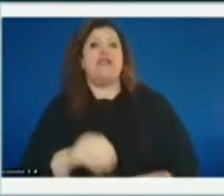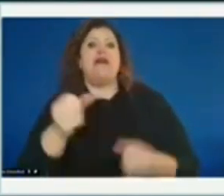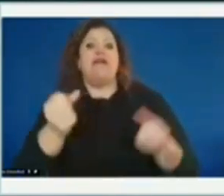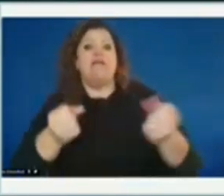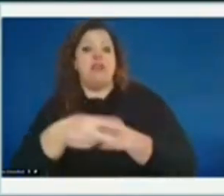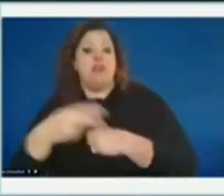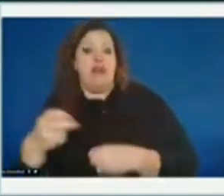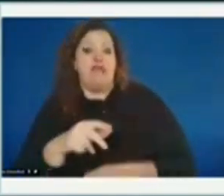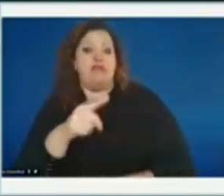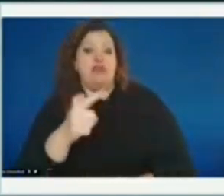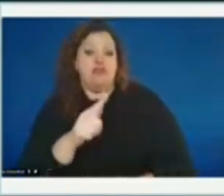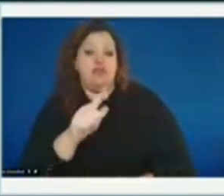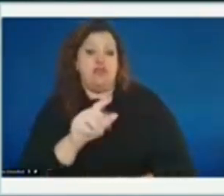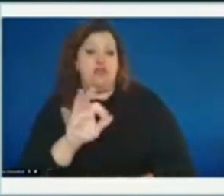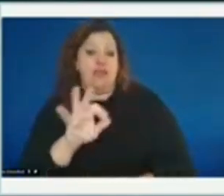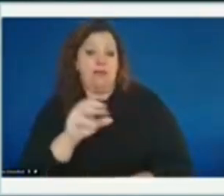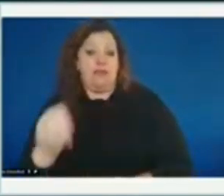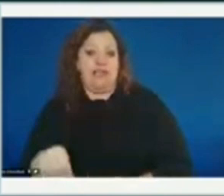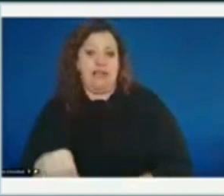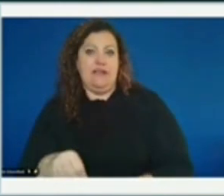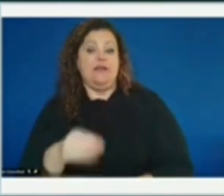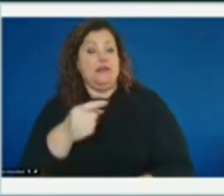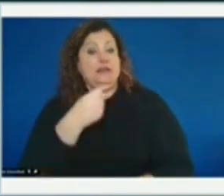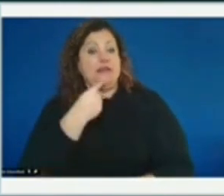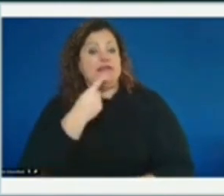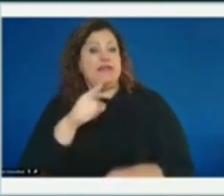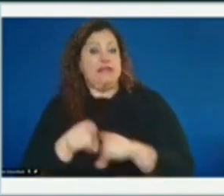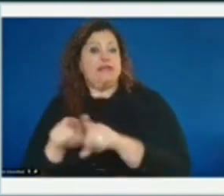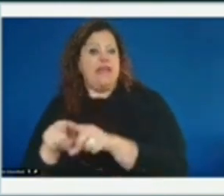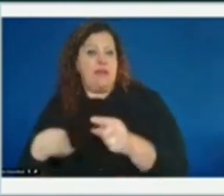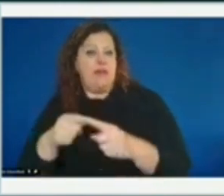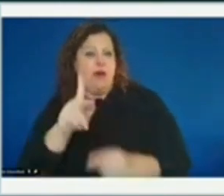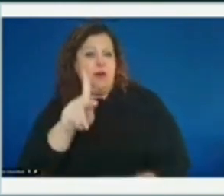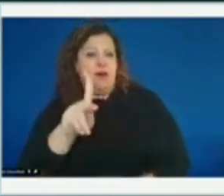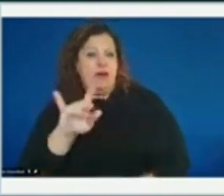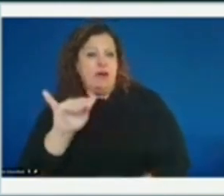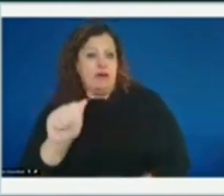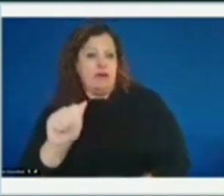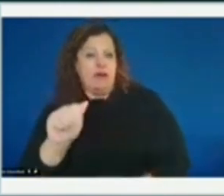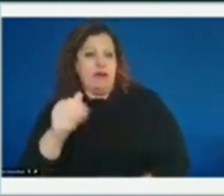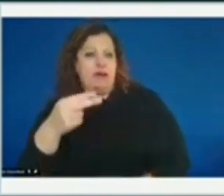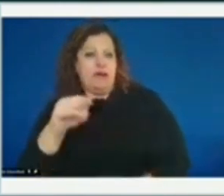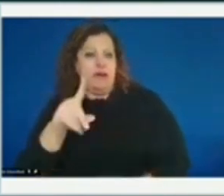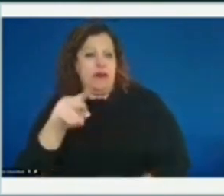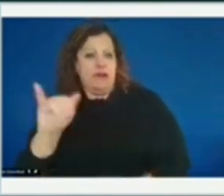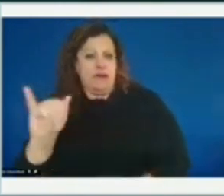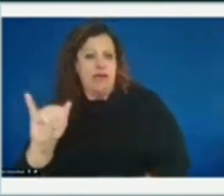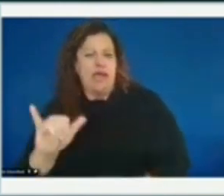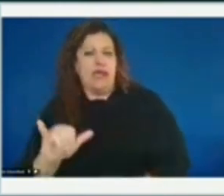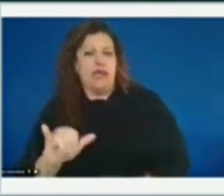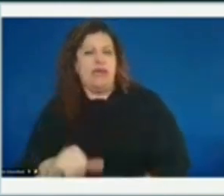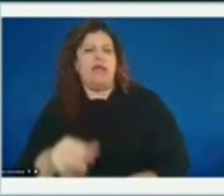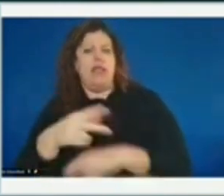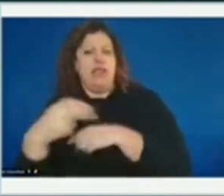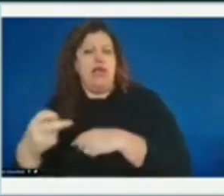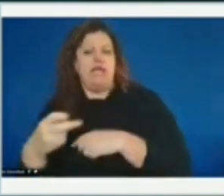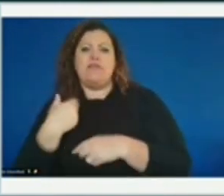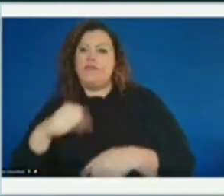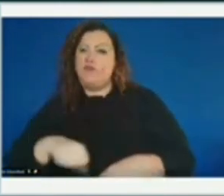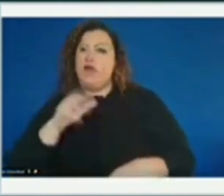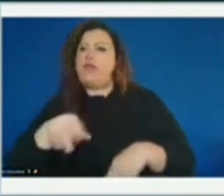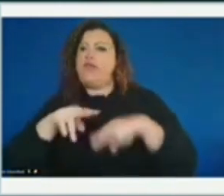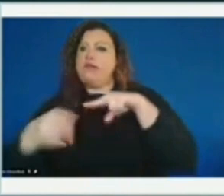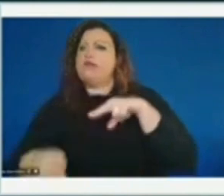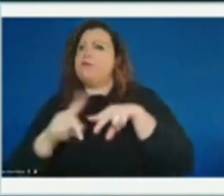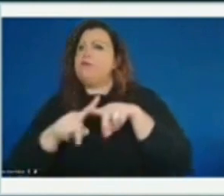what Lieutenant Odom said about our Kia Hyundai thefts, we're proud that those are down, but we've still got work to do. Like any major city,